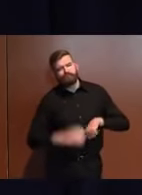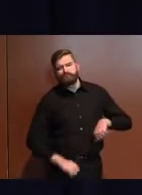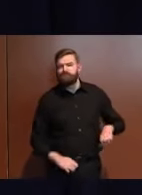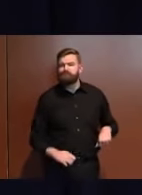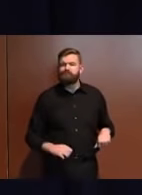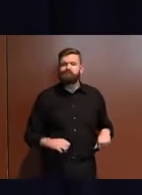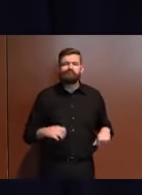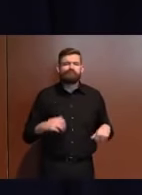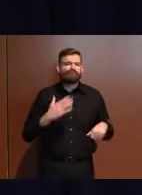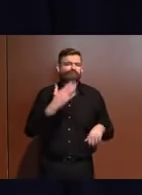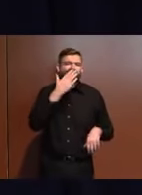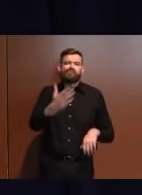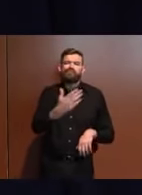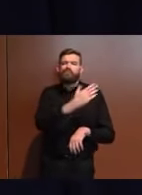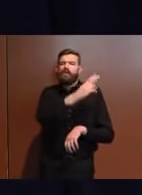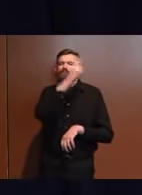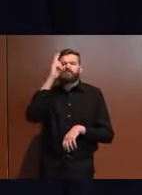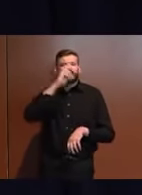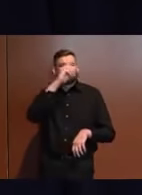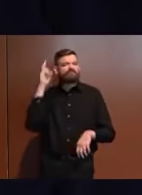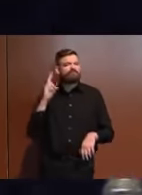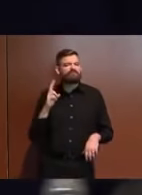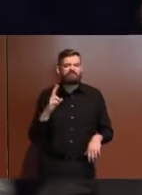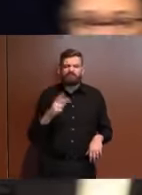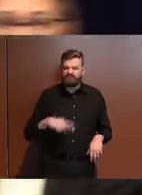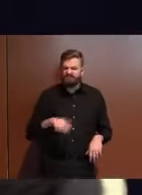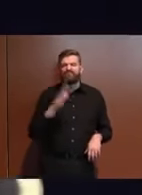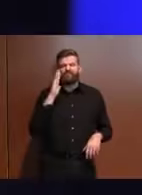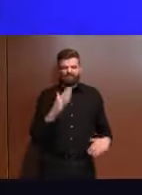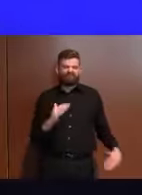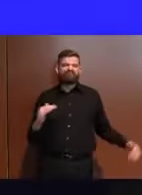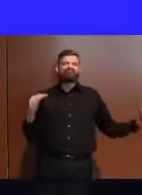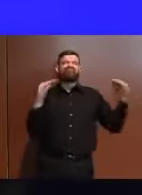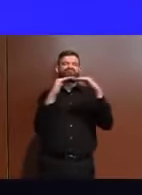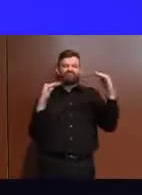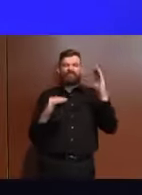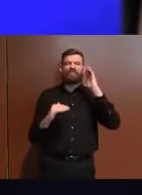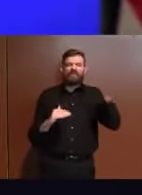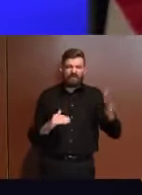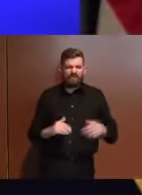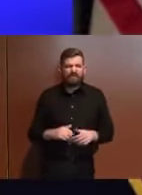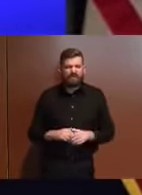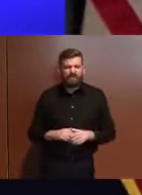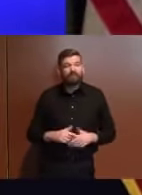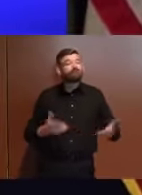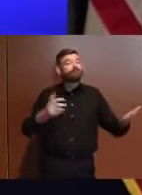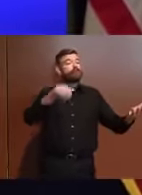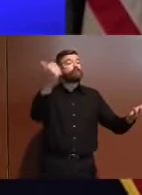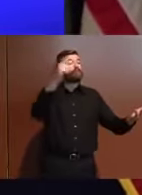the demand. Thank you. We're going to go to the back, and then we'll come down front. We'll get each one of you.